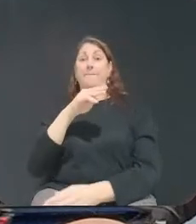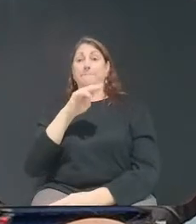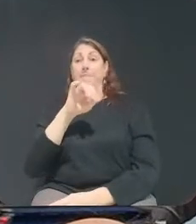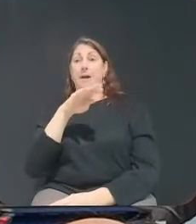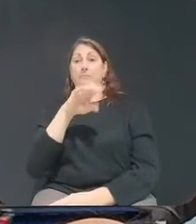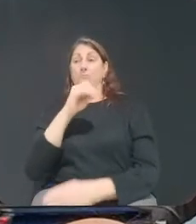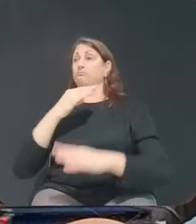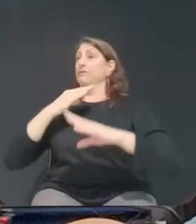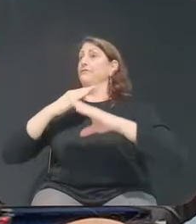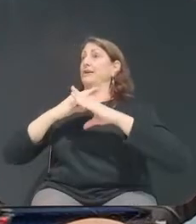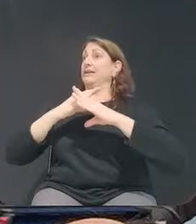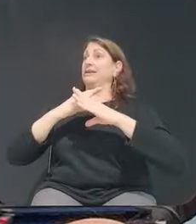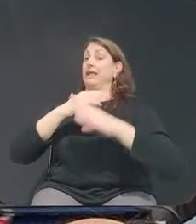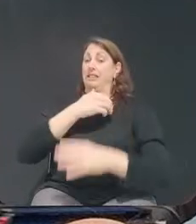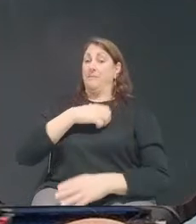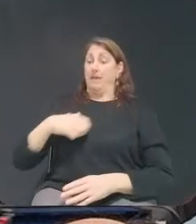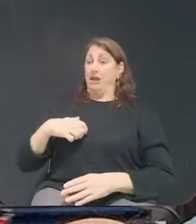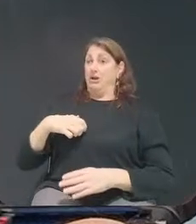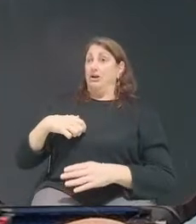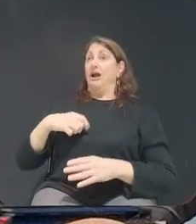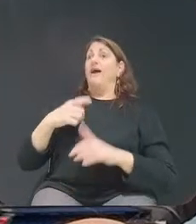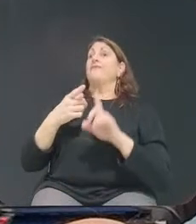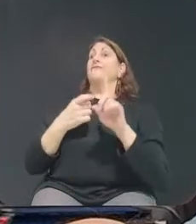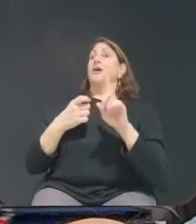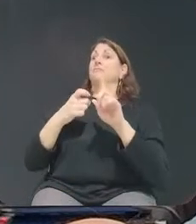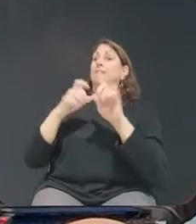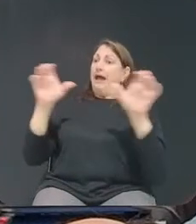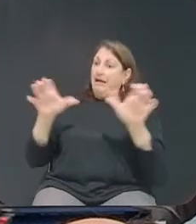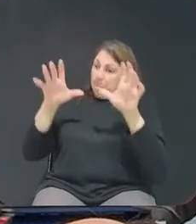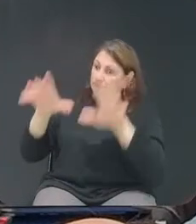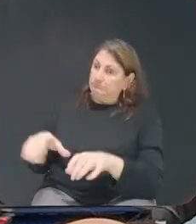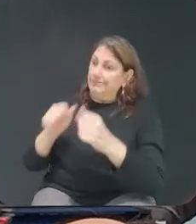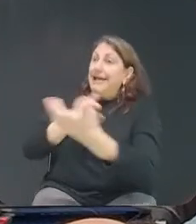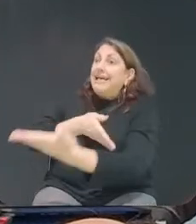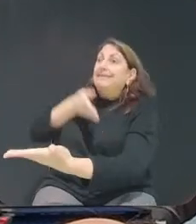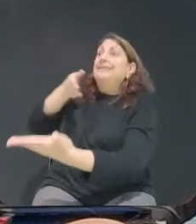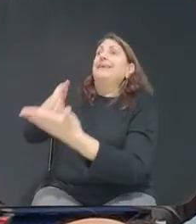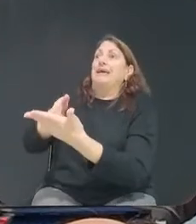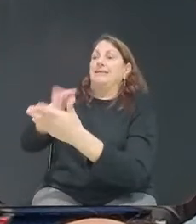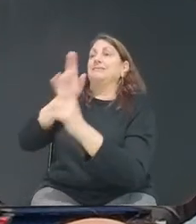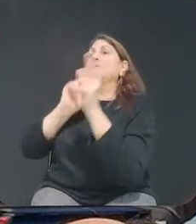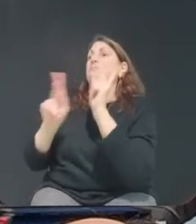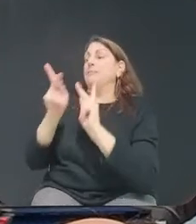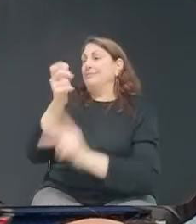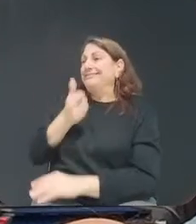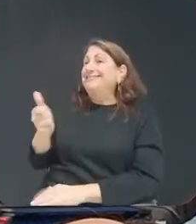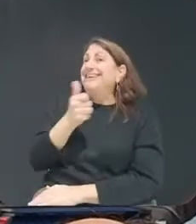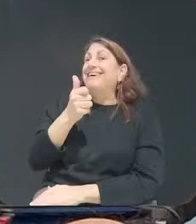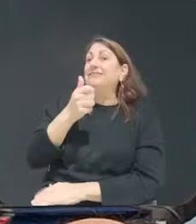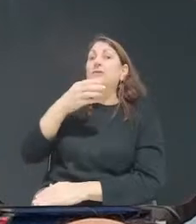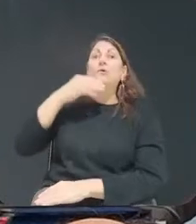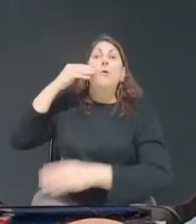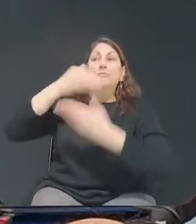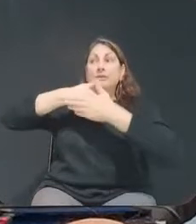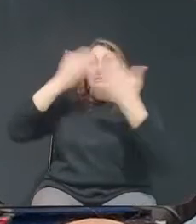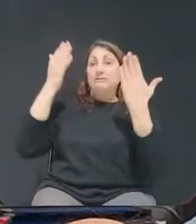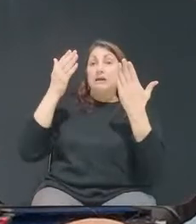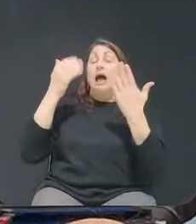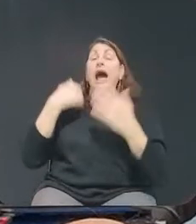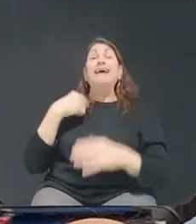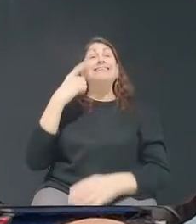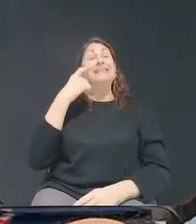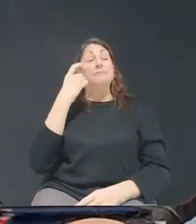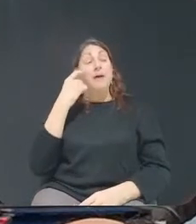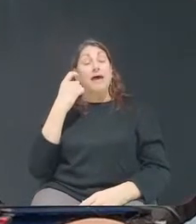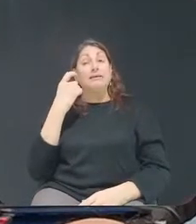certain actions against people experiencing homelessness. And I think unless your archives have specifically been given that memo,